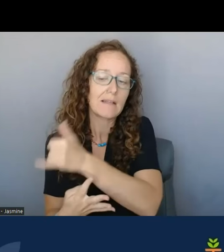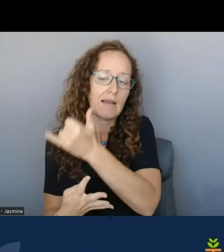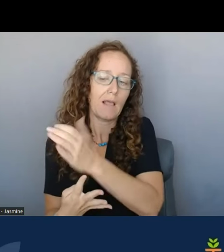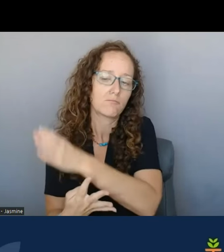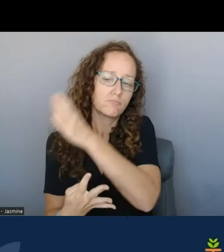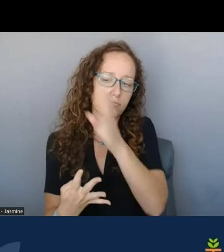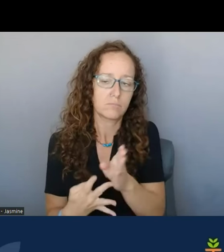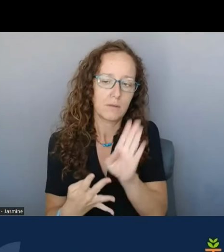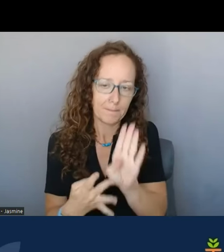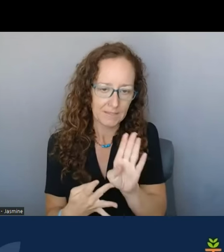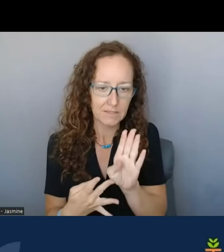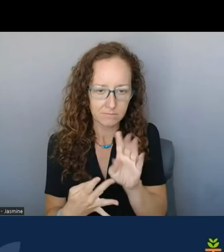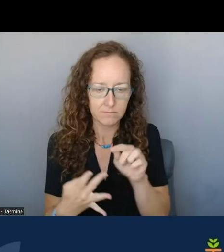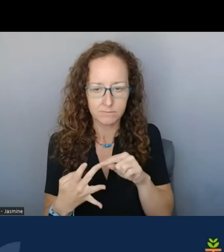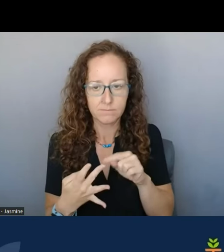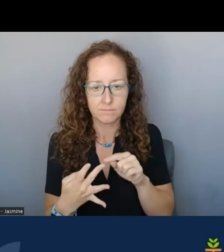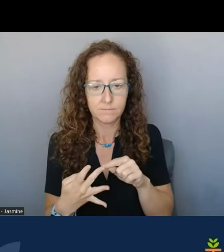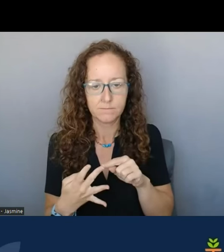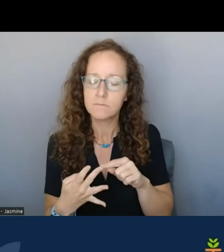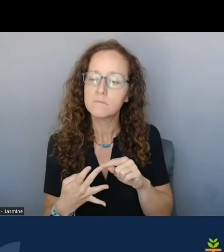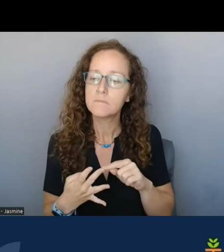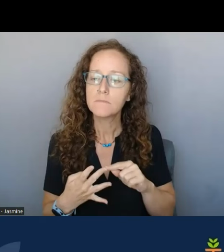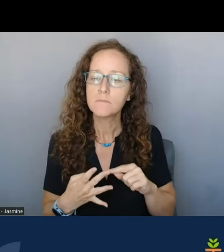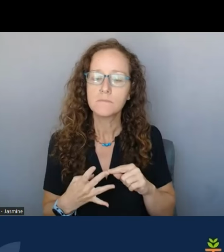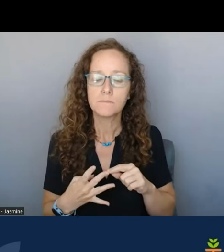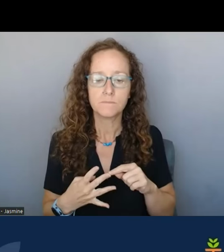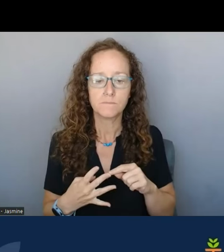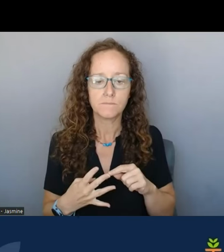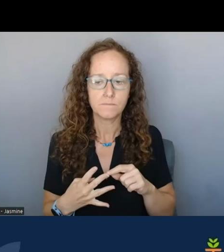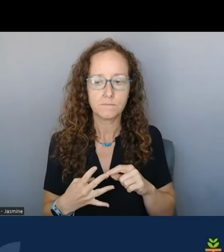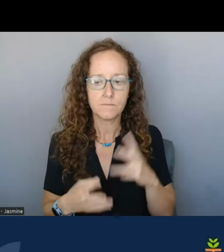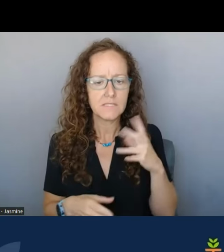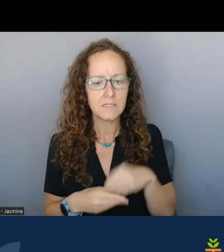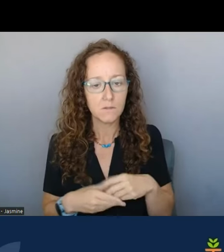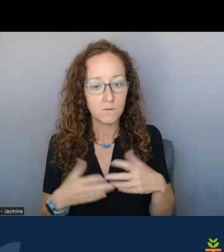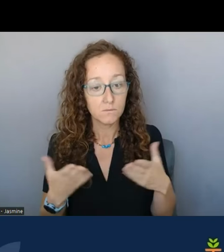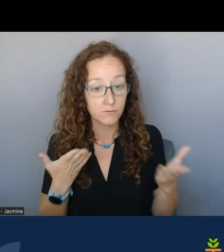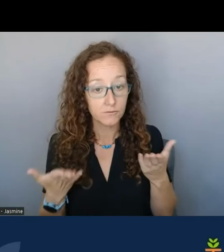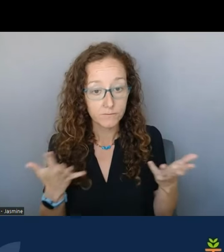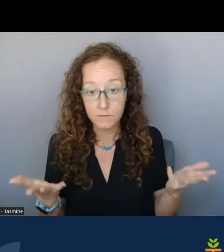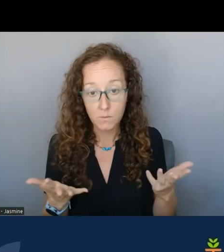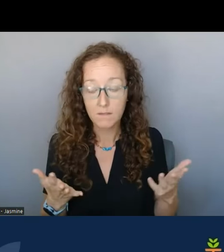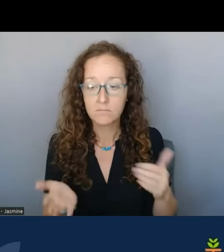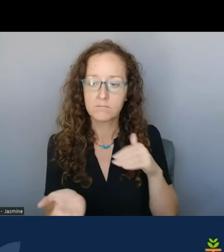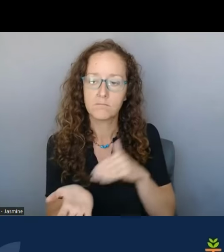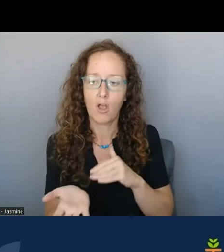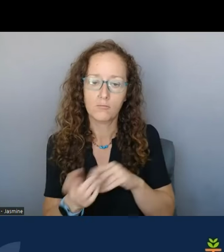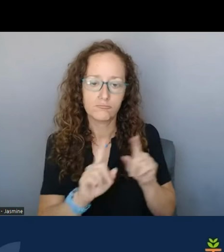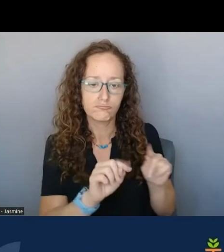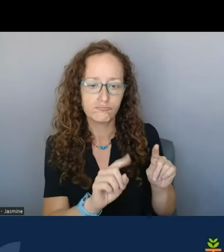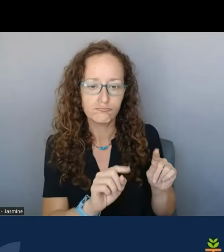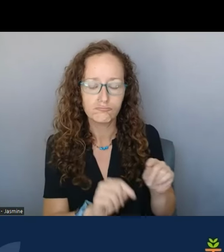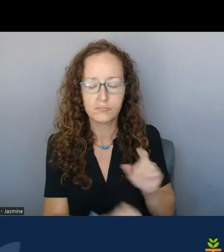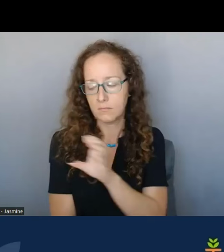So Medicare Part B, it has coverage for, what you see on the slide. So physician services,